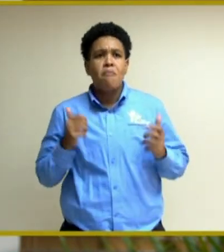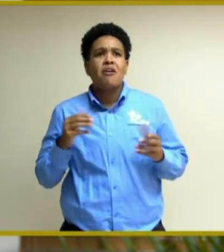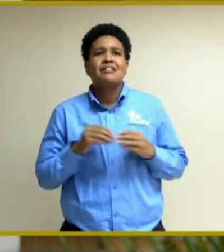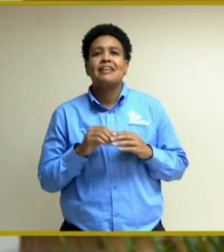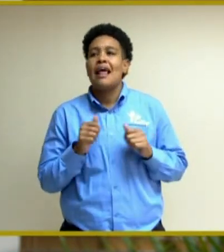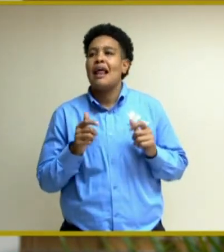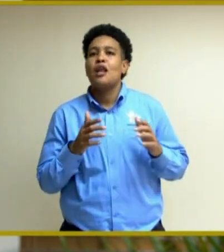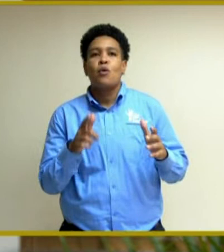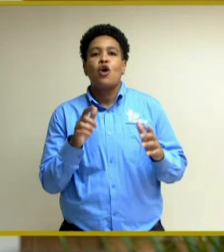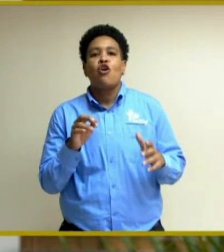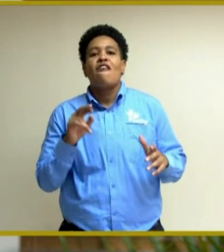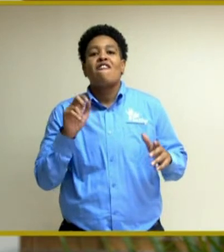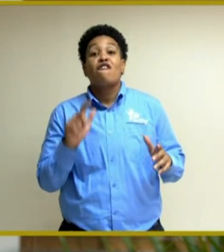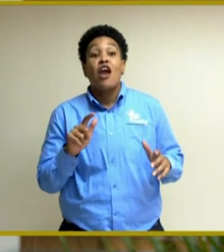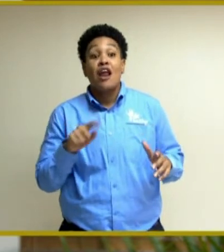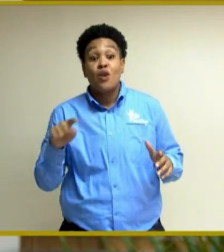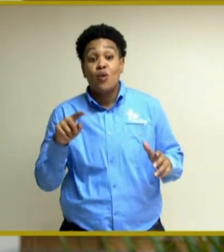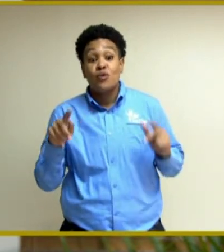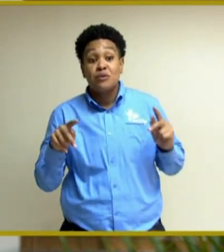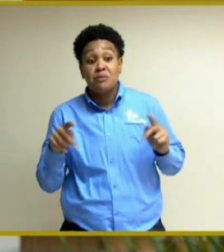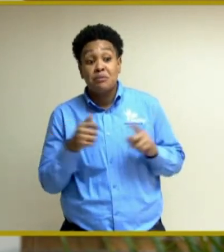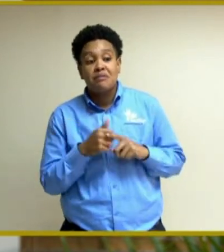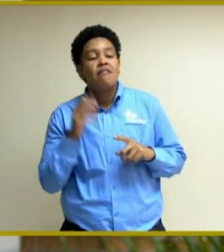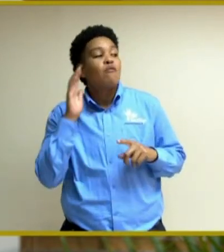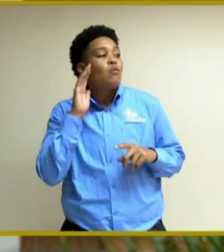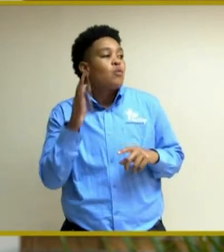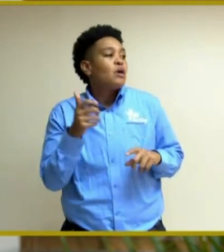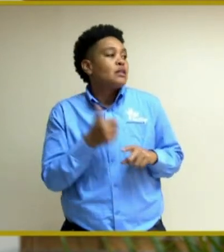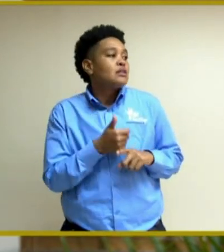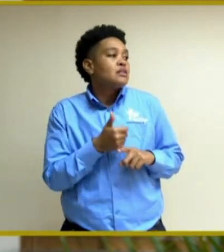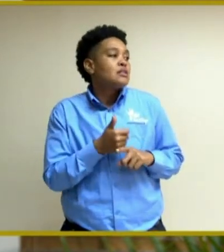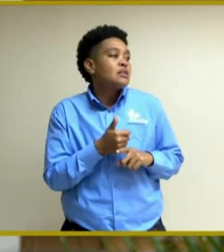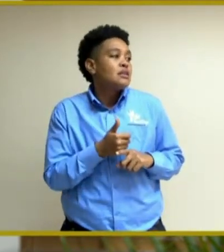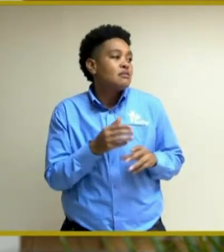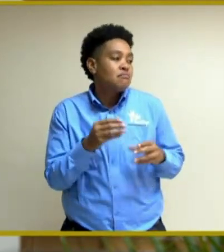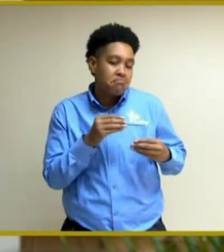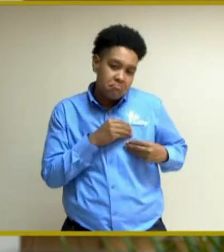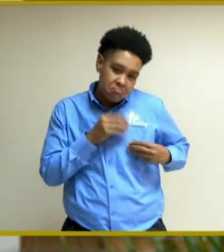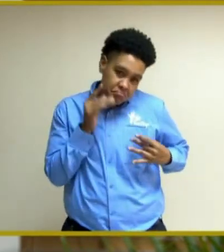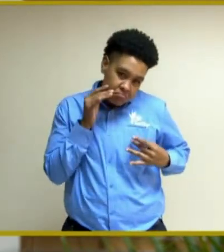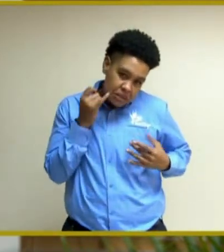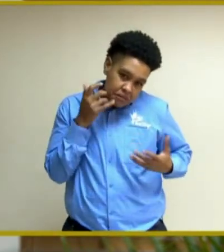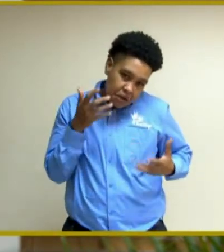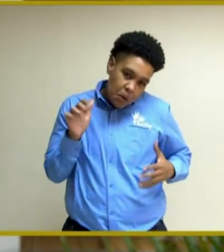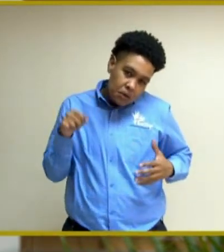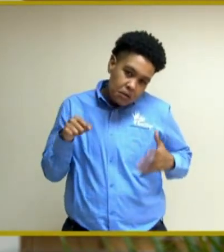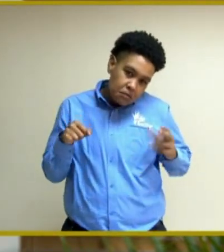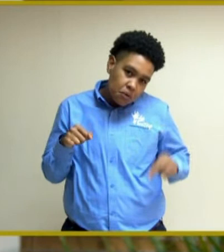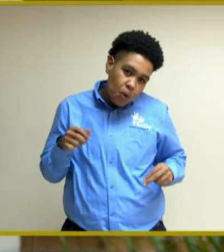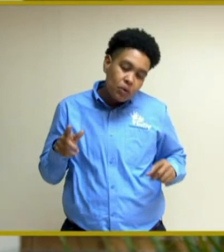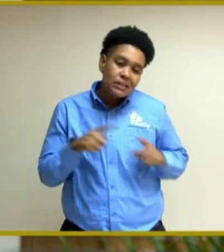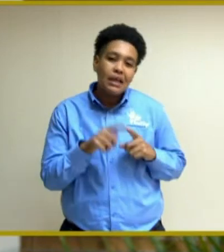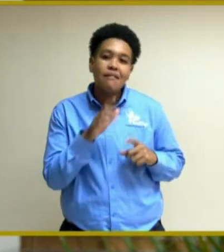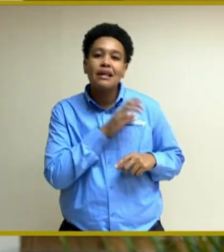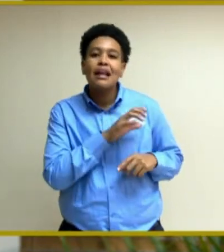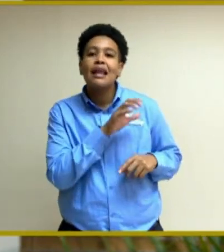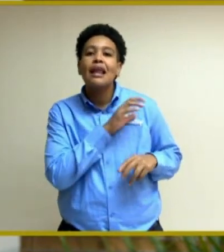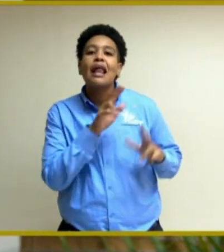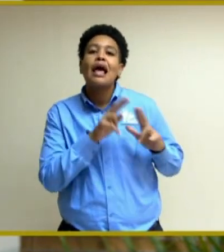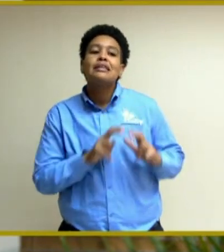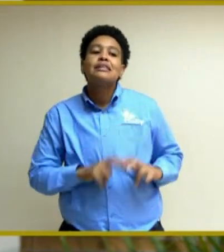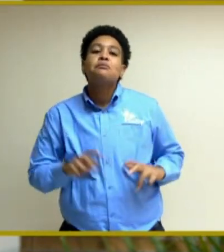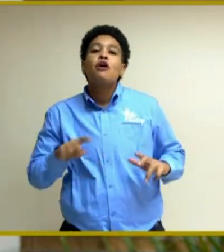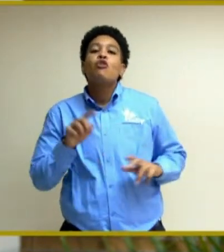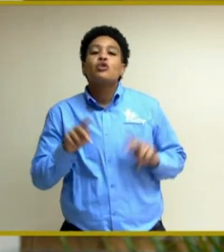any way, and those persons will be taken under consideration. It's the clinical assessment of